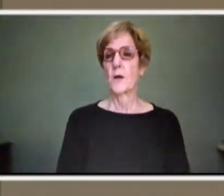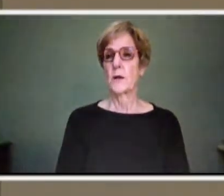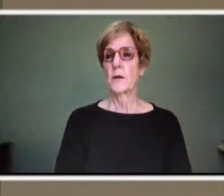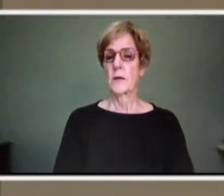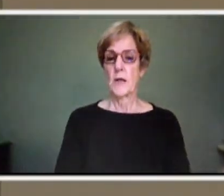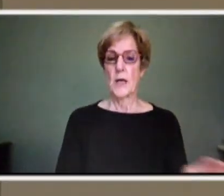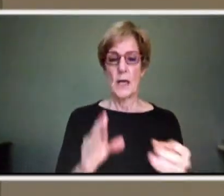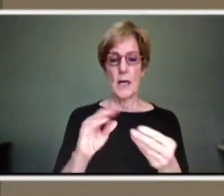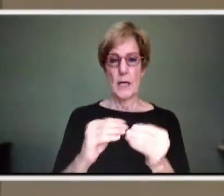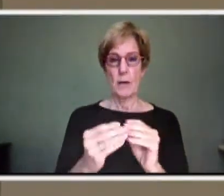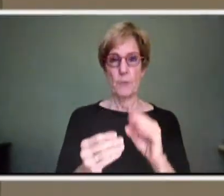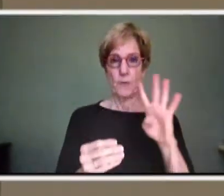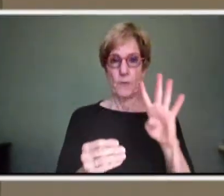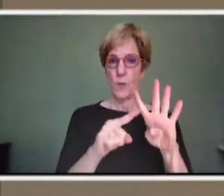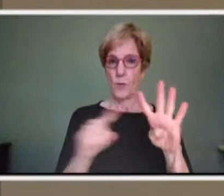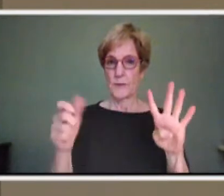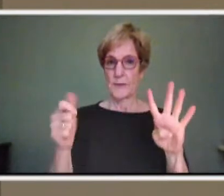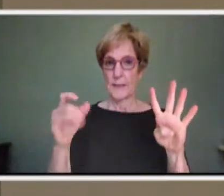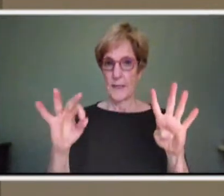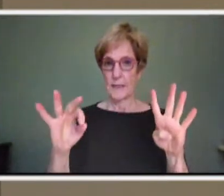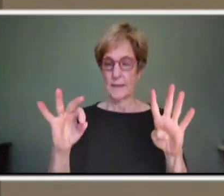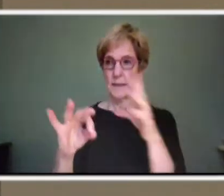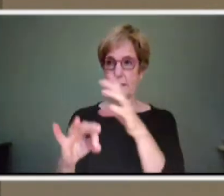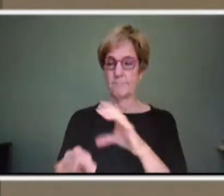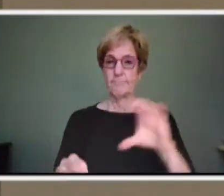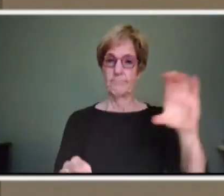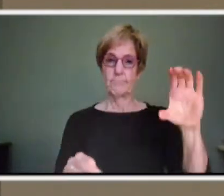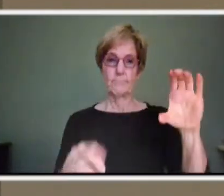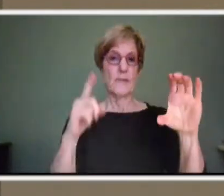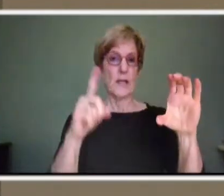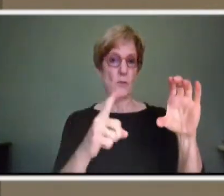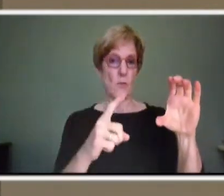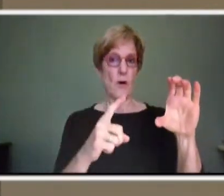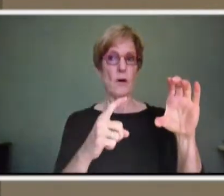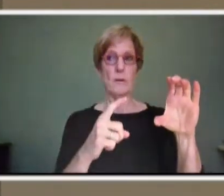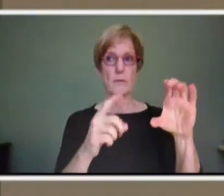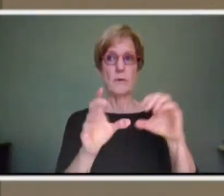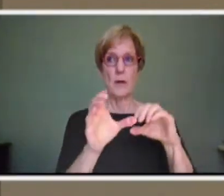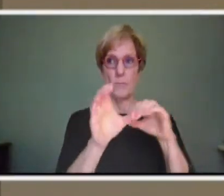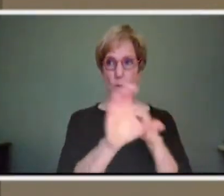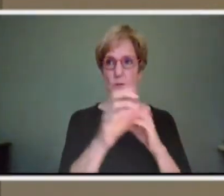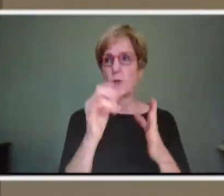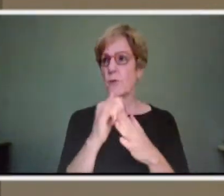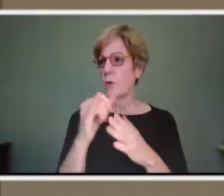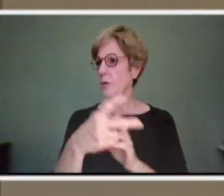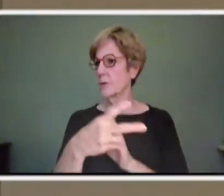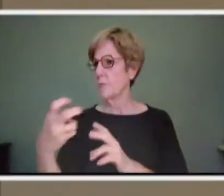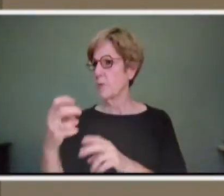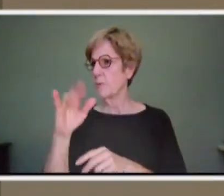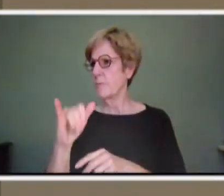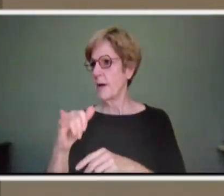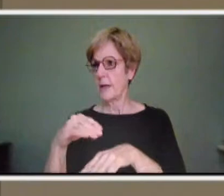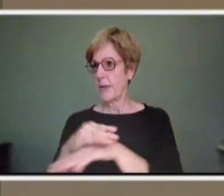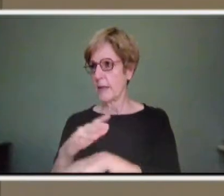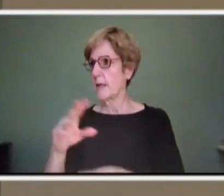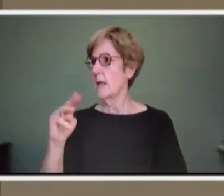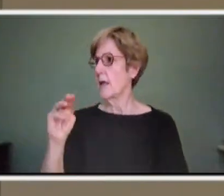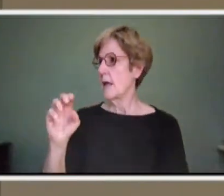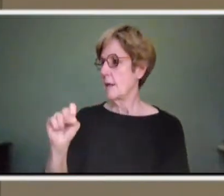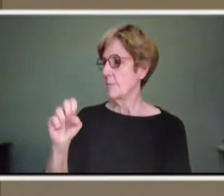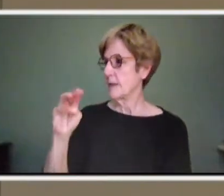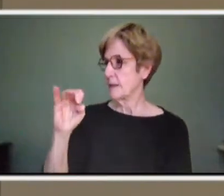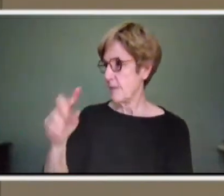through 19 may be considered in one motion except for those items pulled by a council member. Ms. Mayfield has